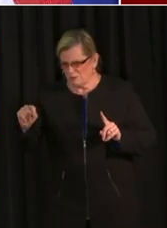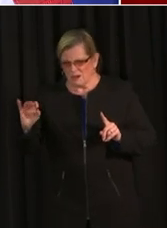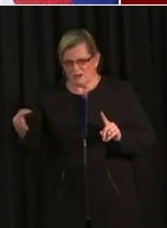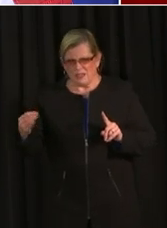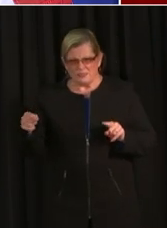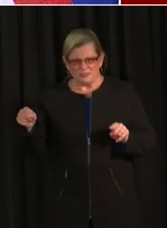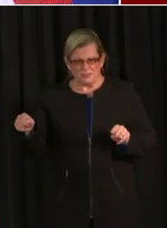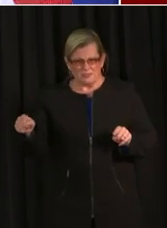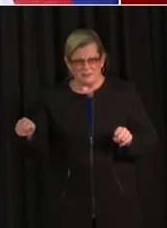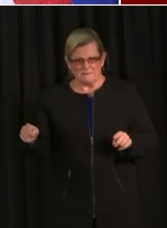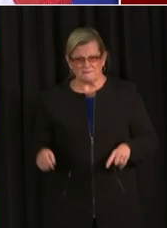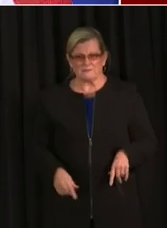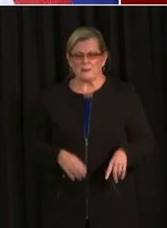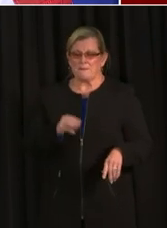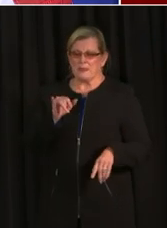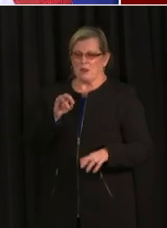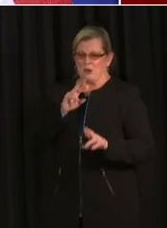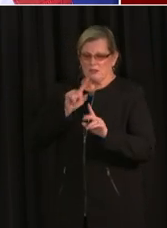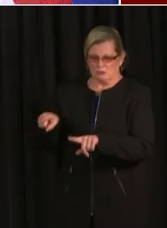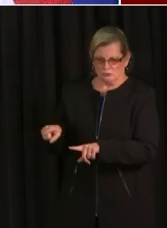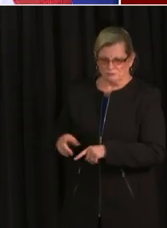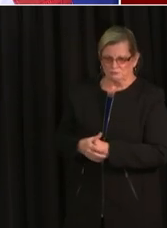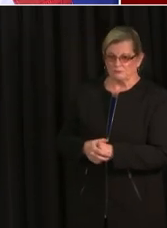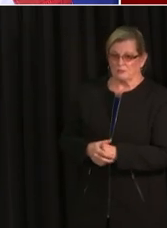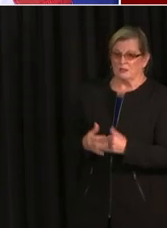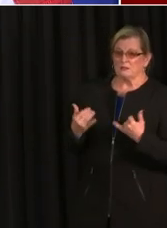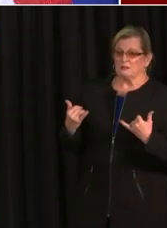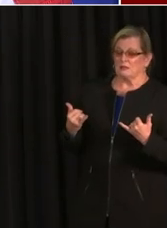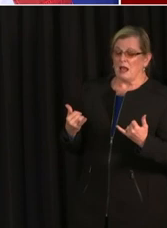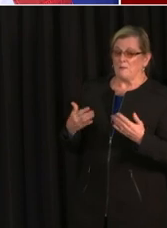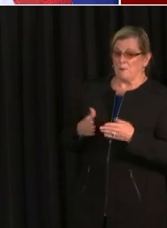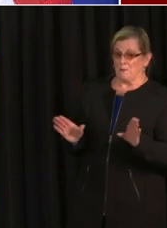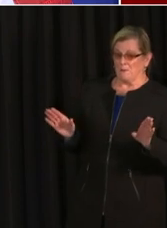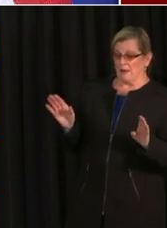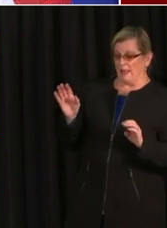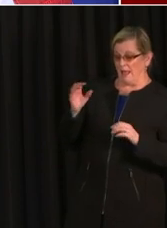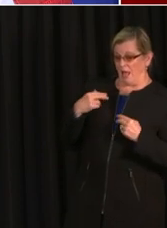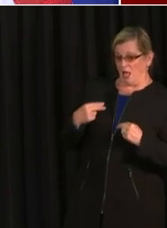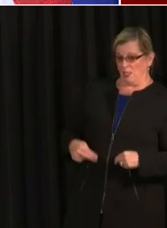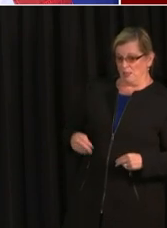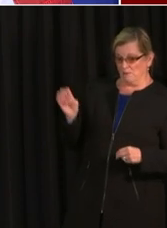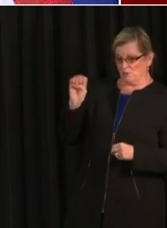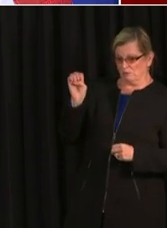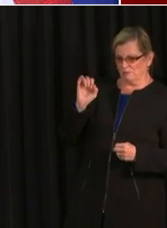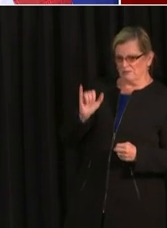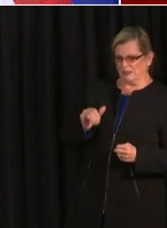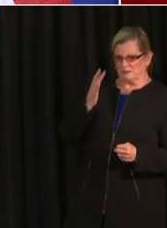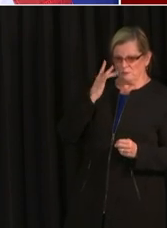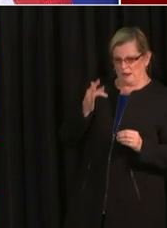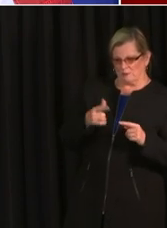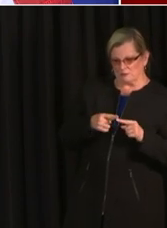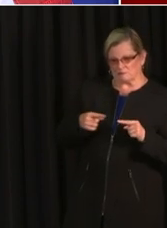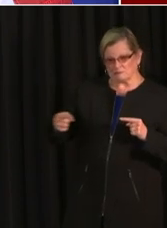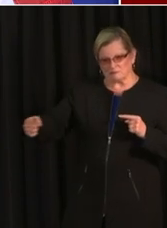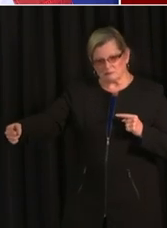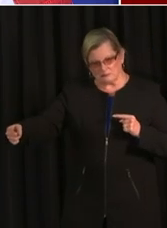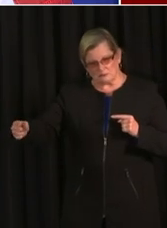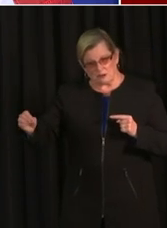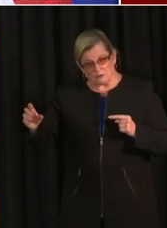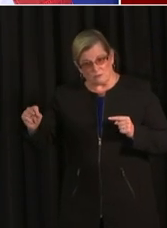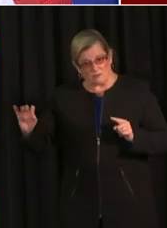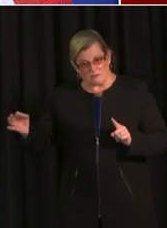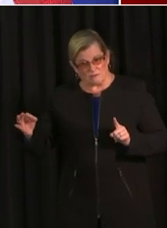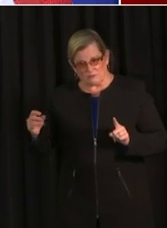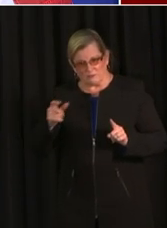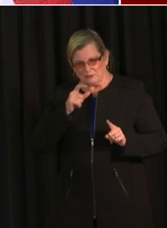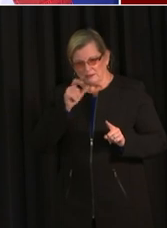effective October the 9th is our current public health emergency, and we can, if we don't think we need it,